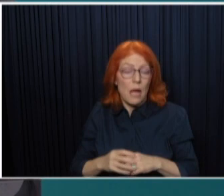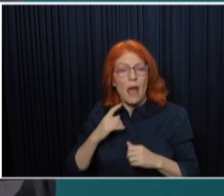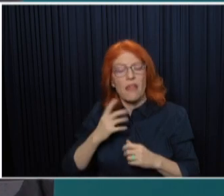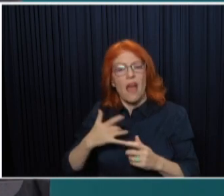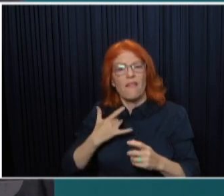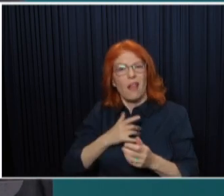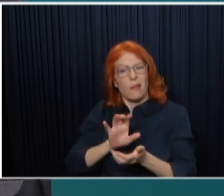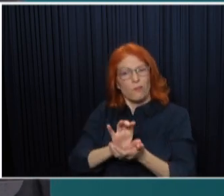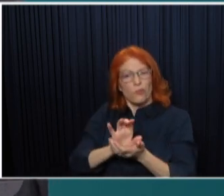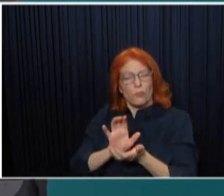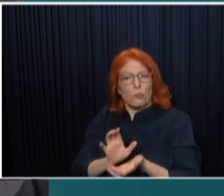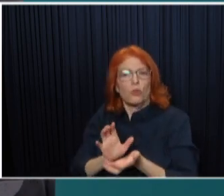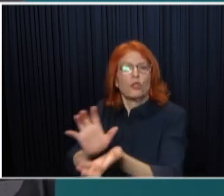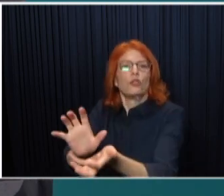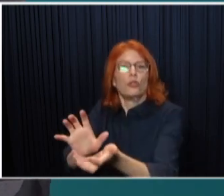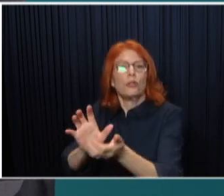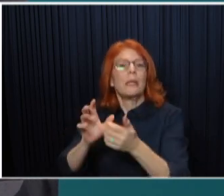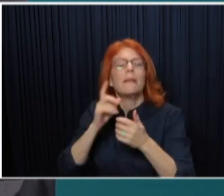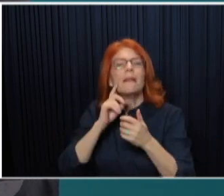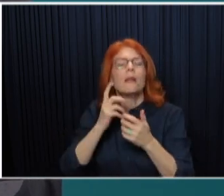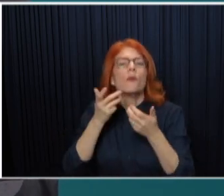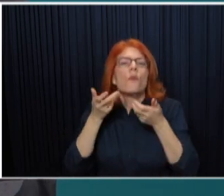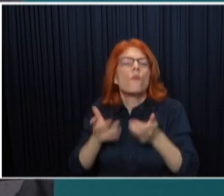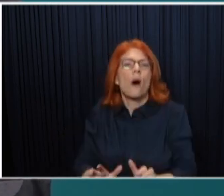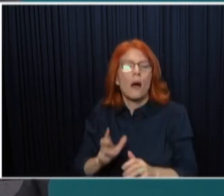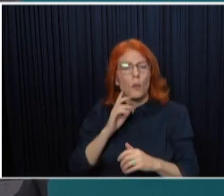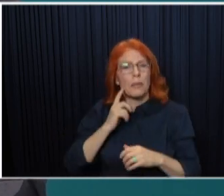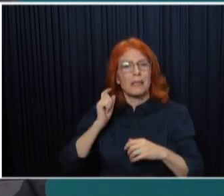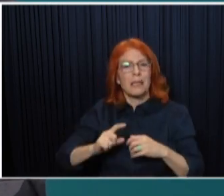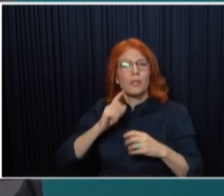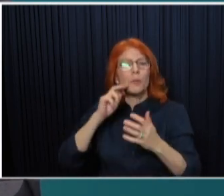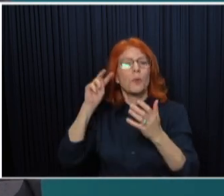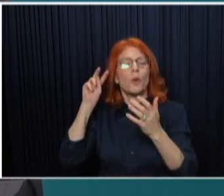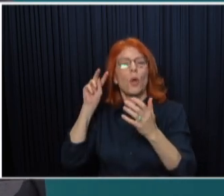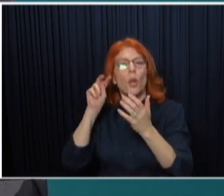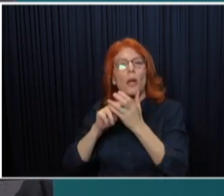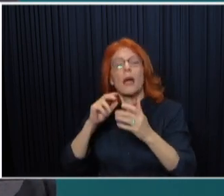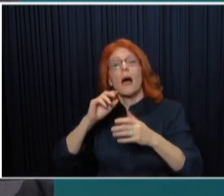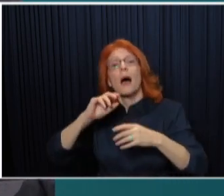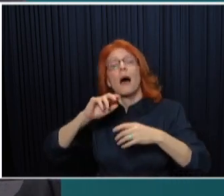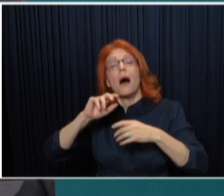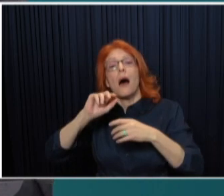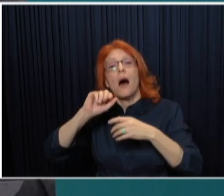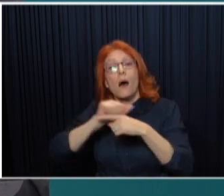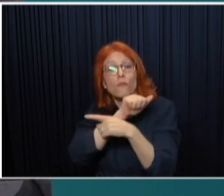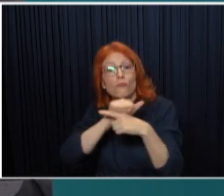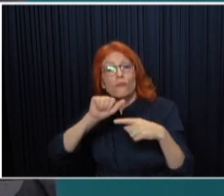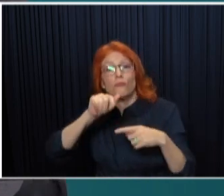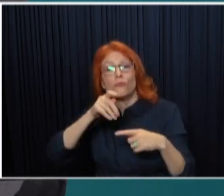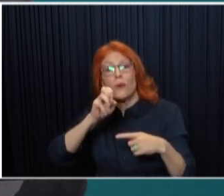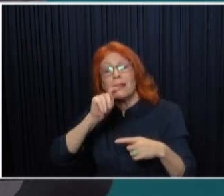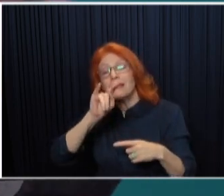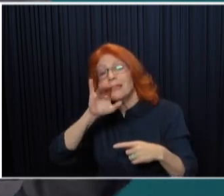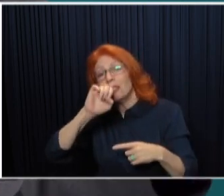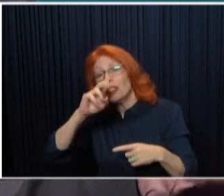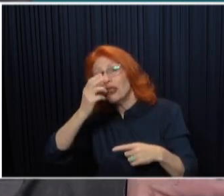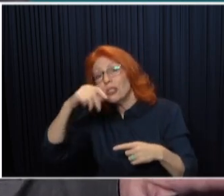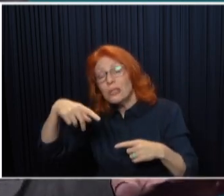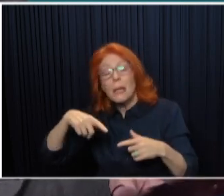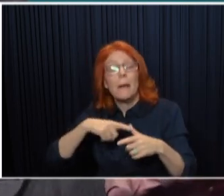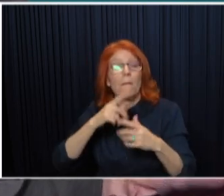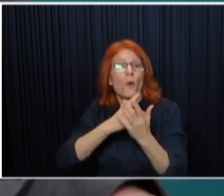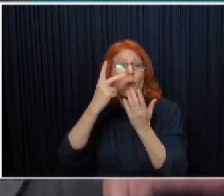into it, and that's not really what they want. We need to look into more apprenticeship programs, more internships, and those are with your